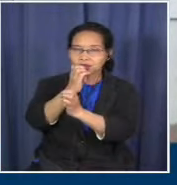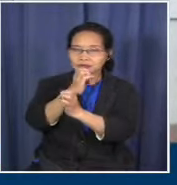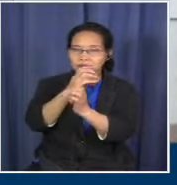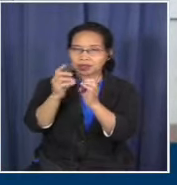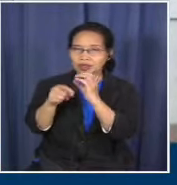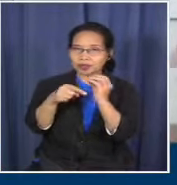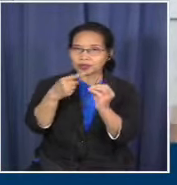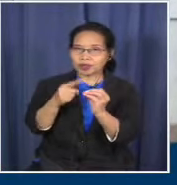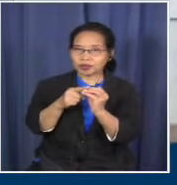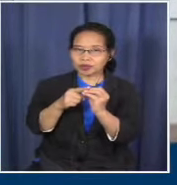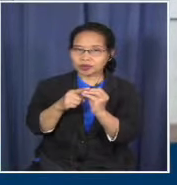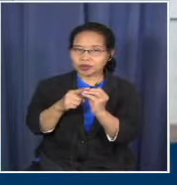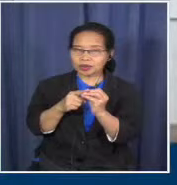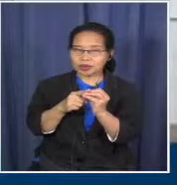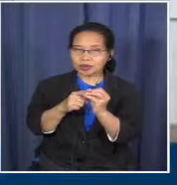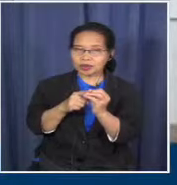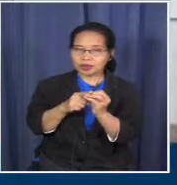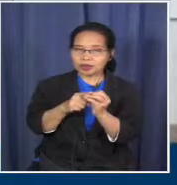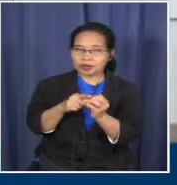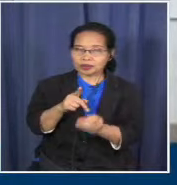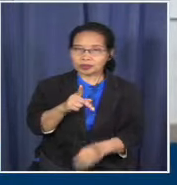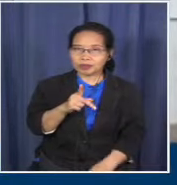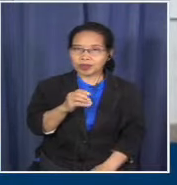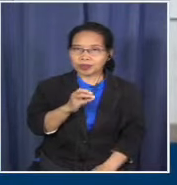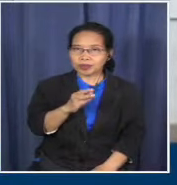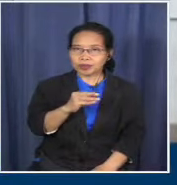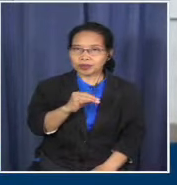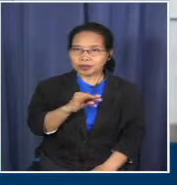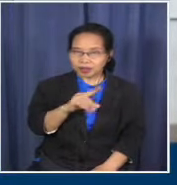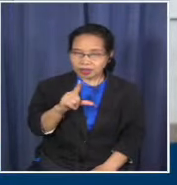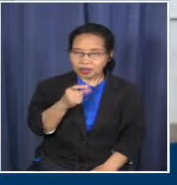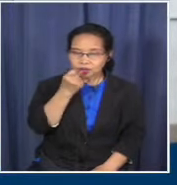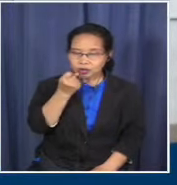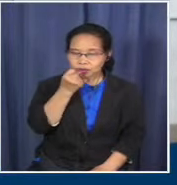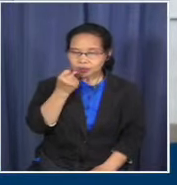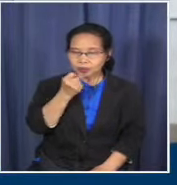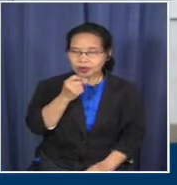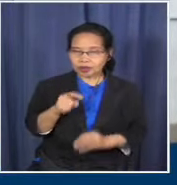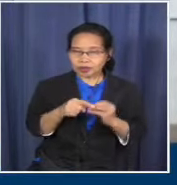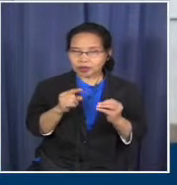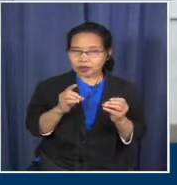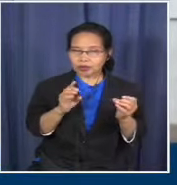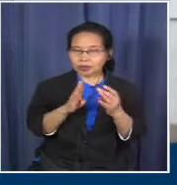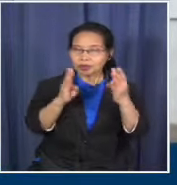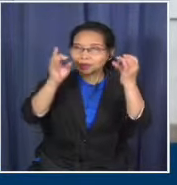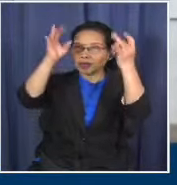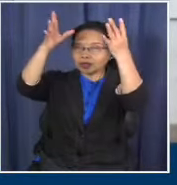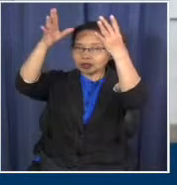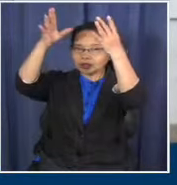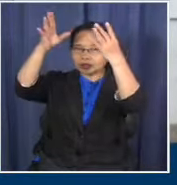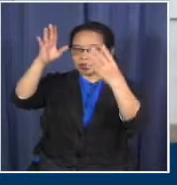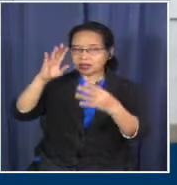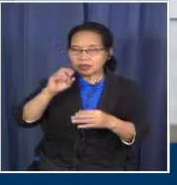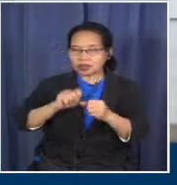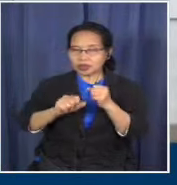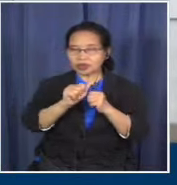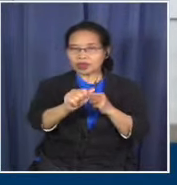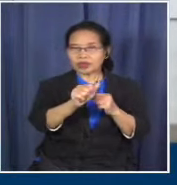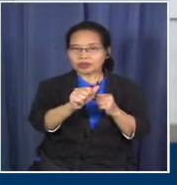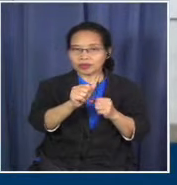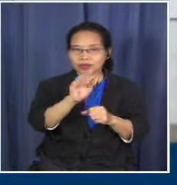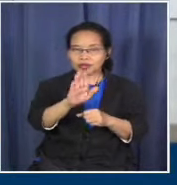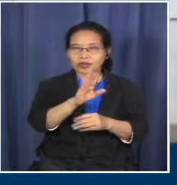years ago about the evolution, about the primordial soup, about the Big